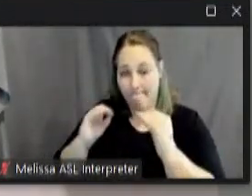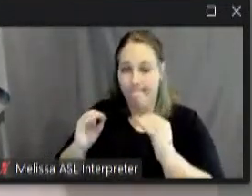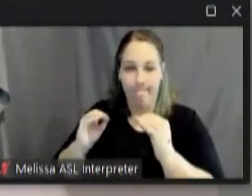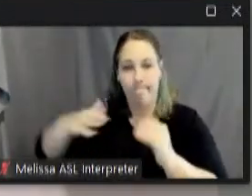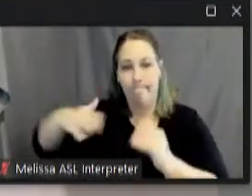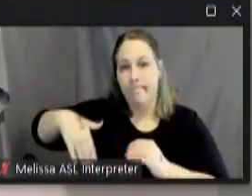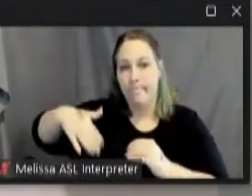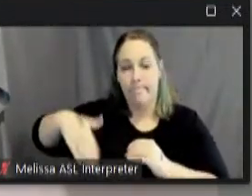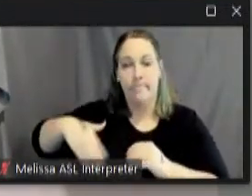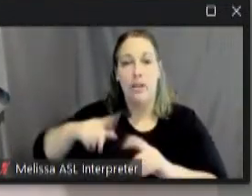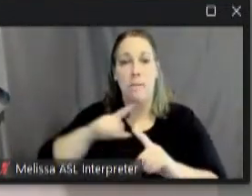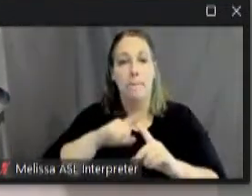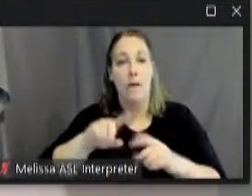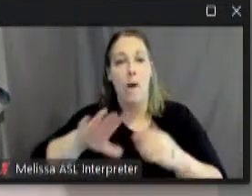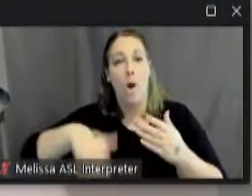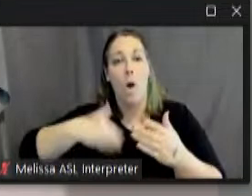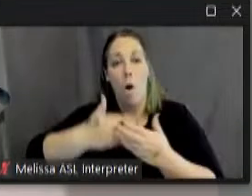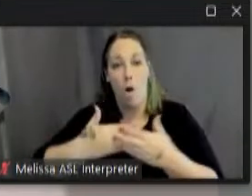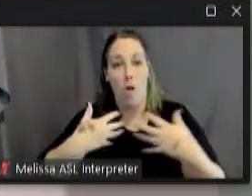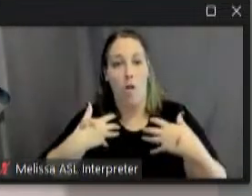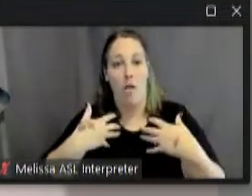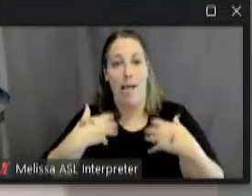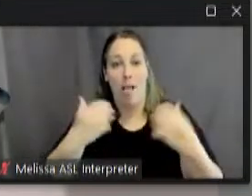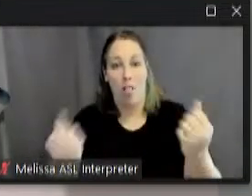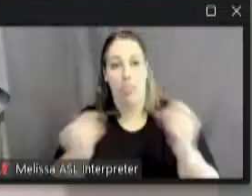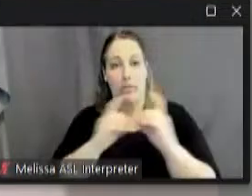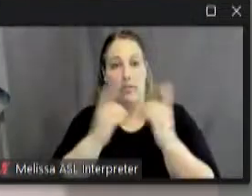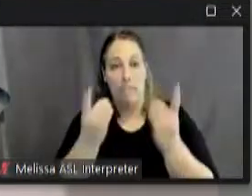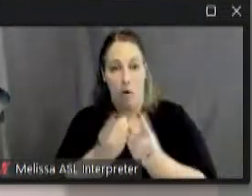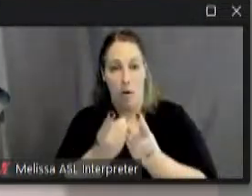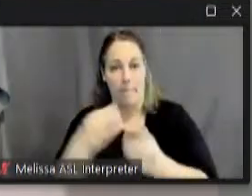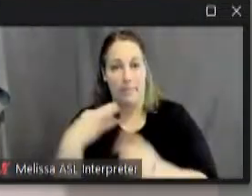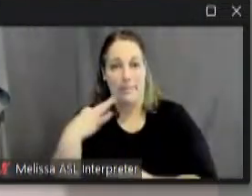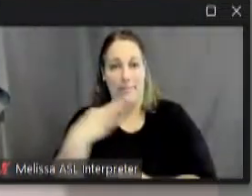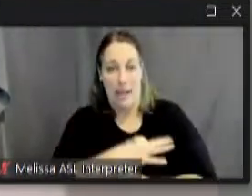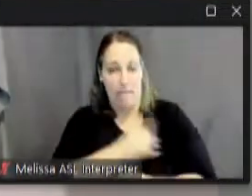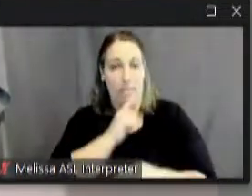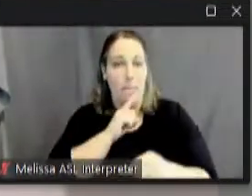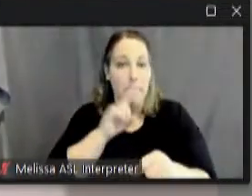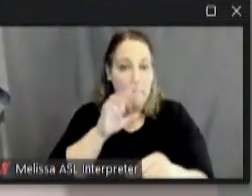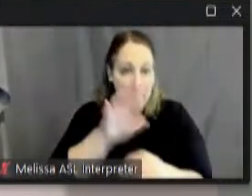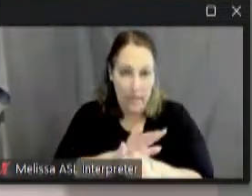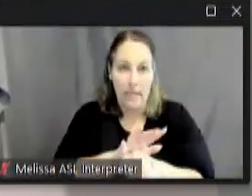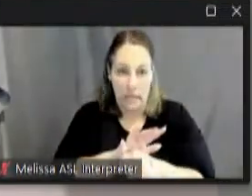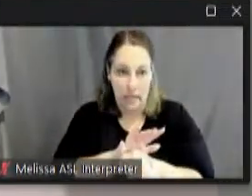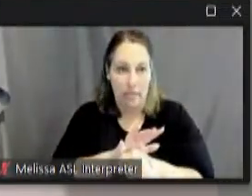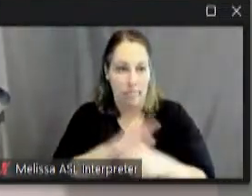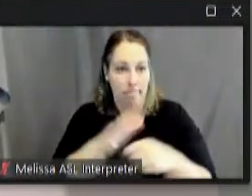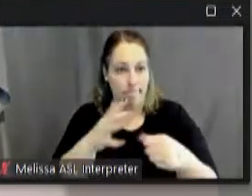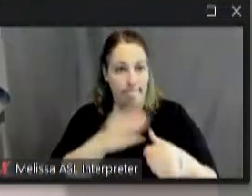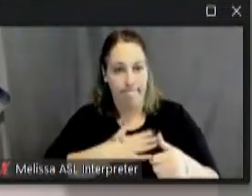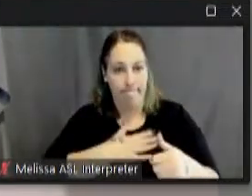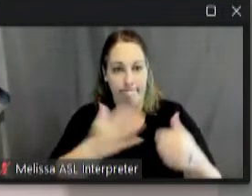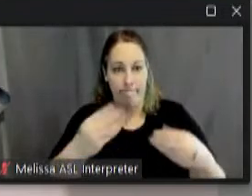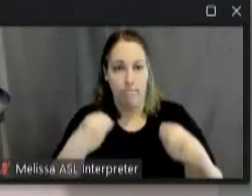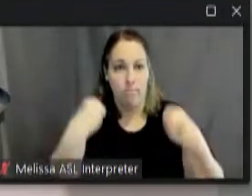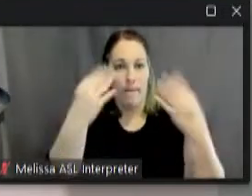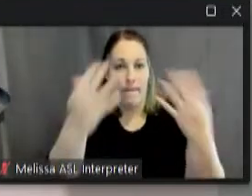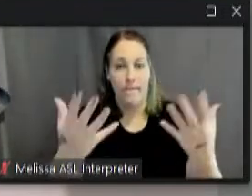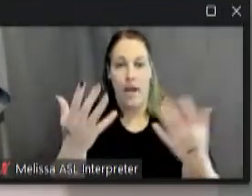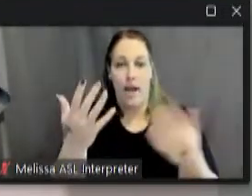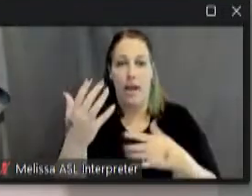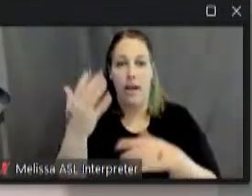department is committed to provide talks, workshops to educational